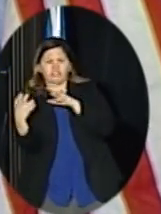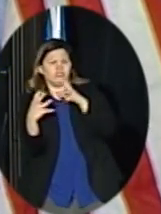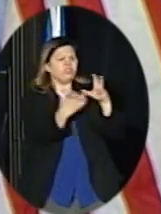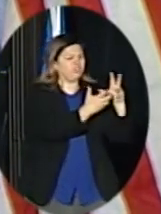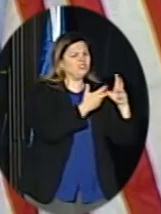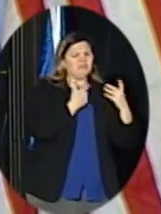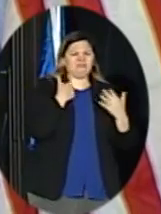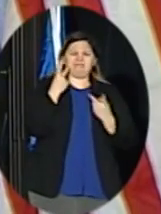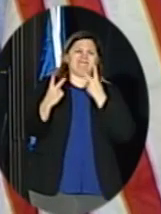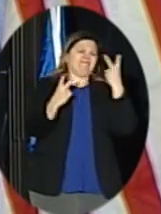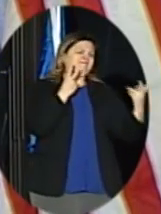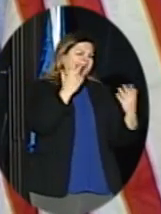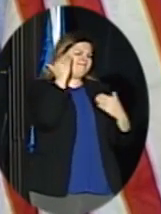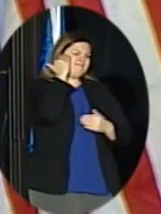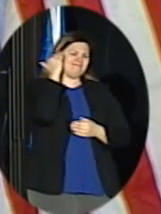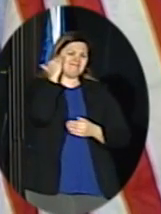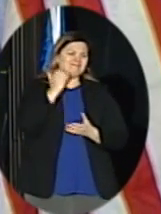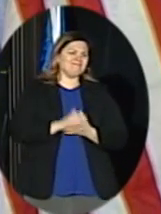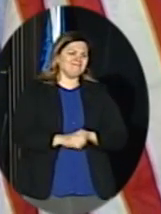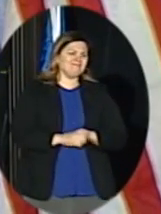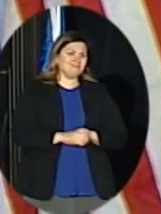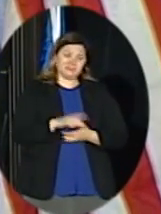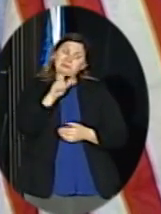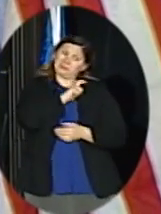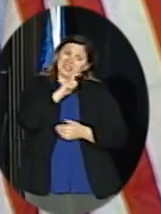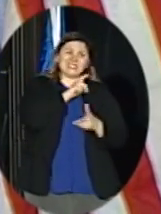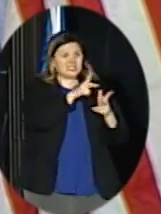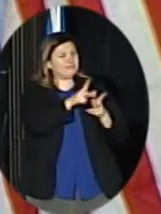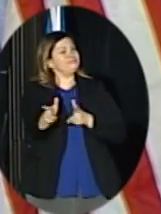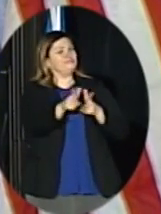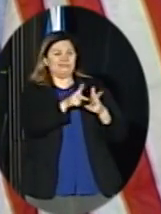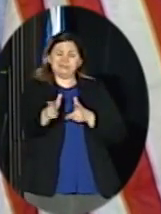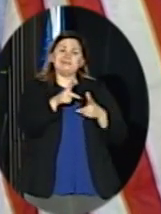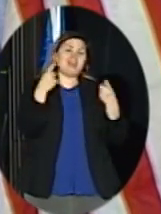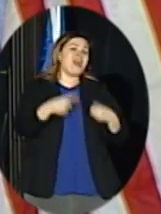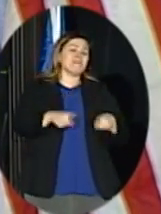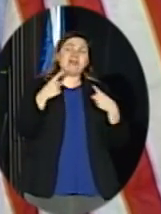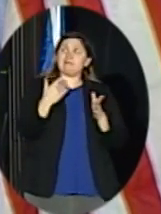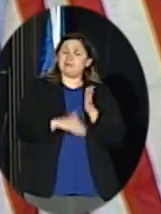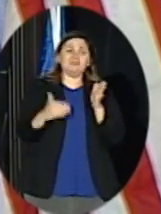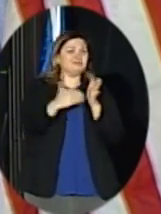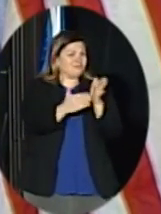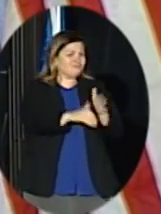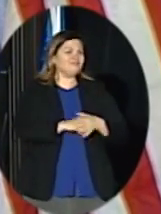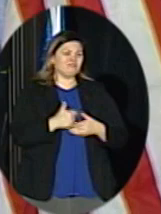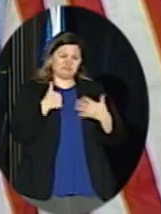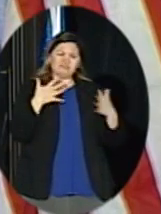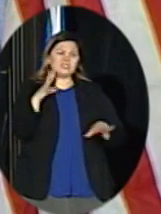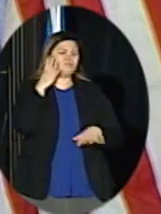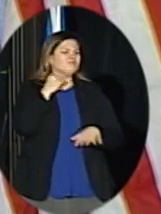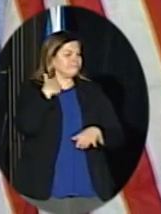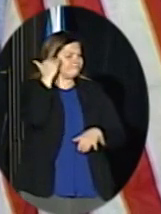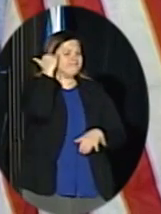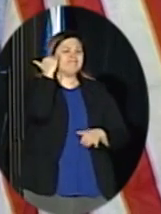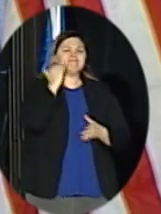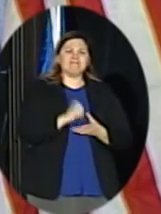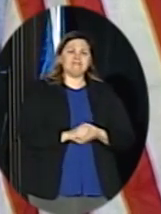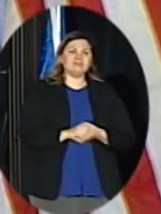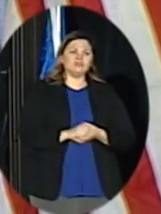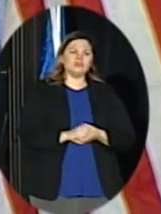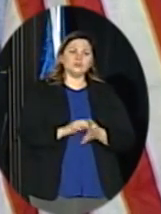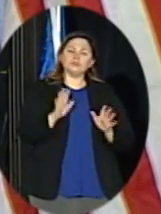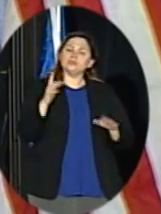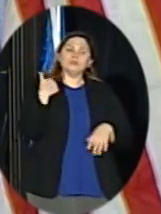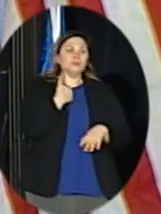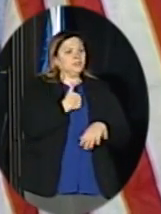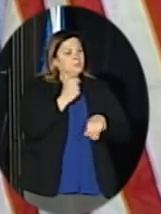and to be stopped by police over and over again. We have work to do to fulfill St. Paul's promise for every person